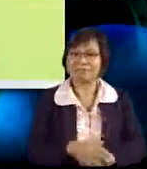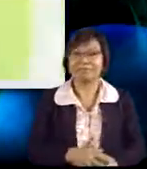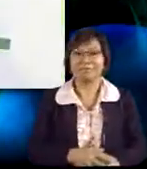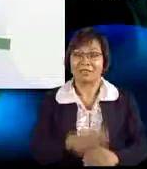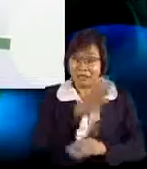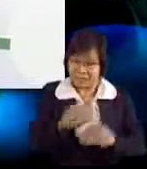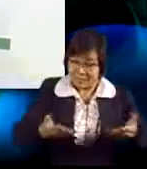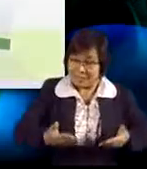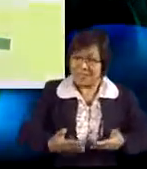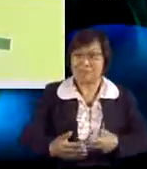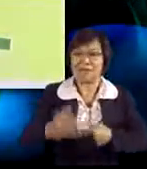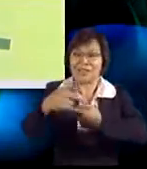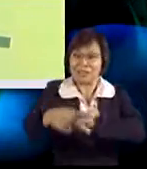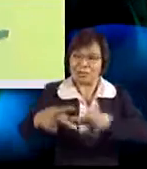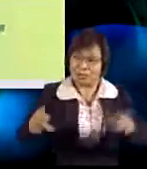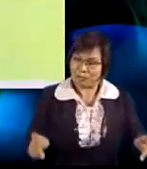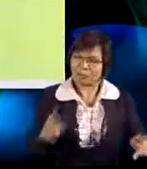And here is the net of a cuboid.